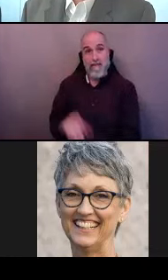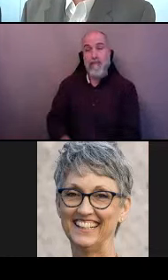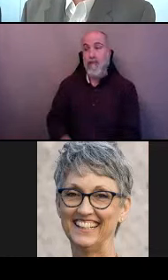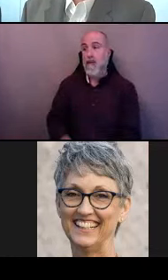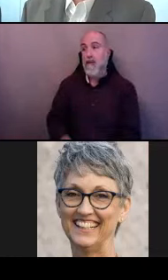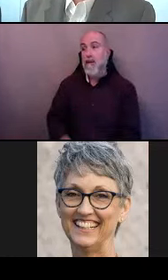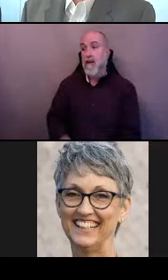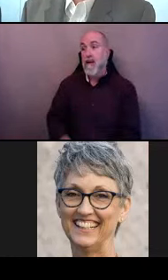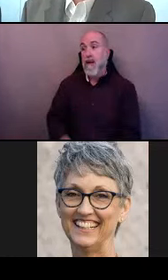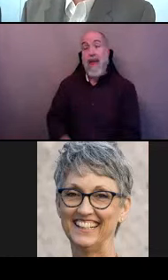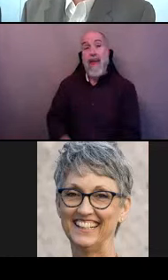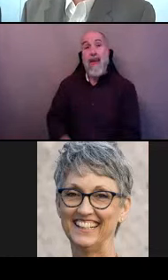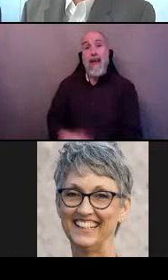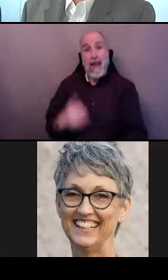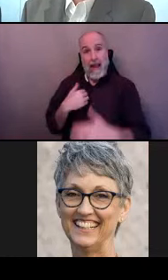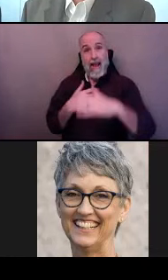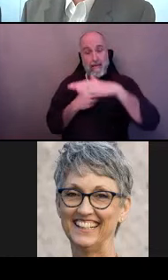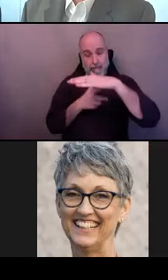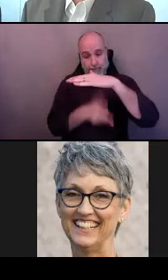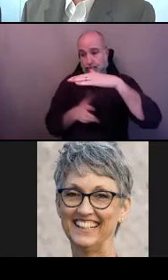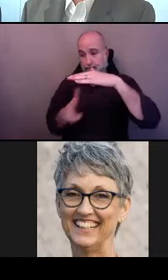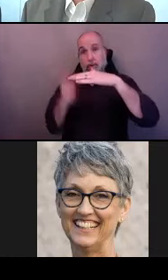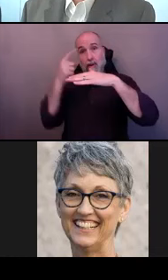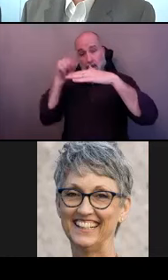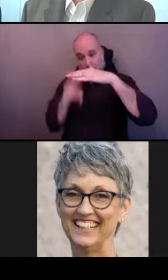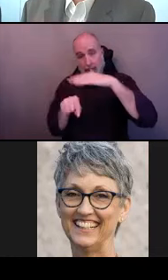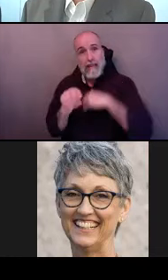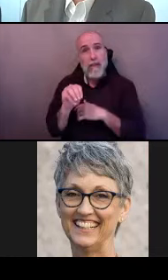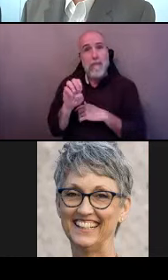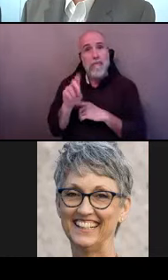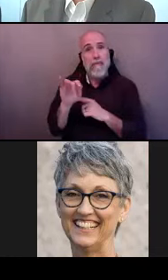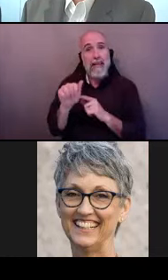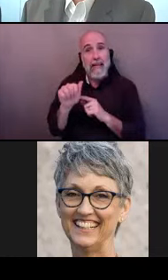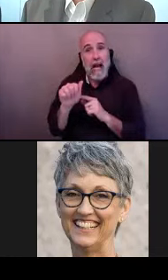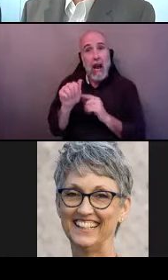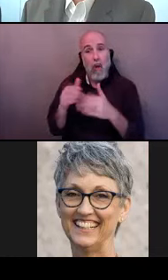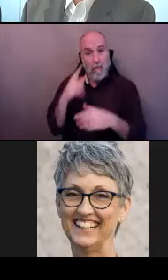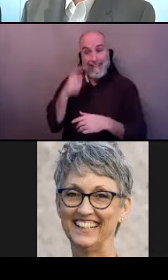the space between the carports is a media room. And so because that is habitable,